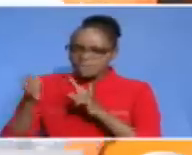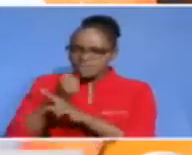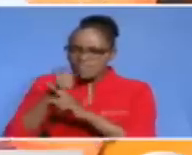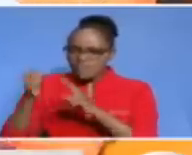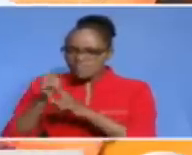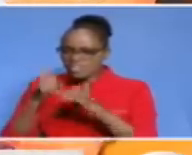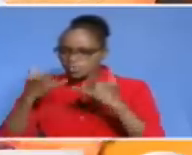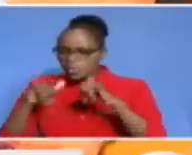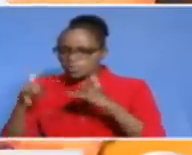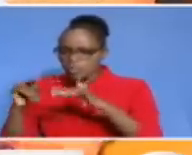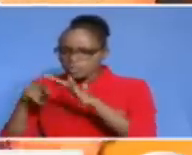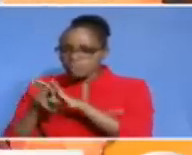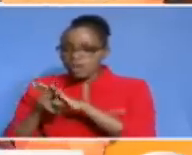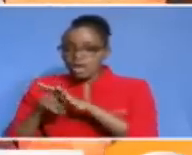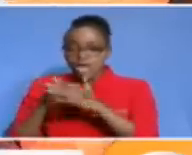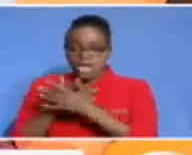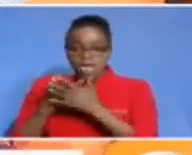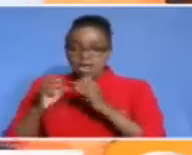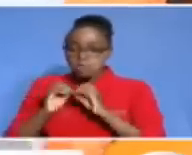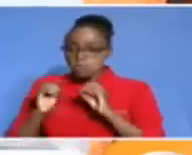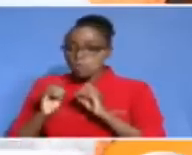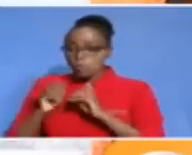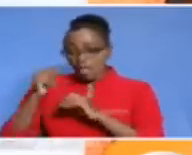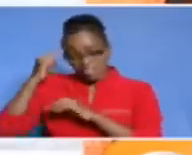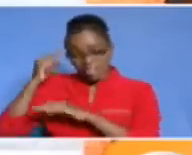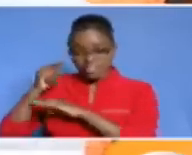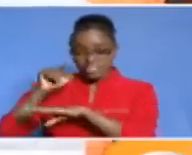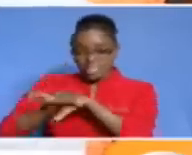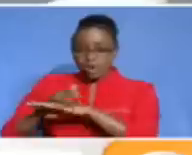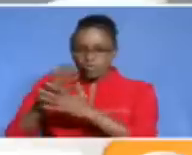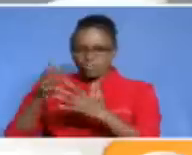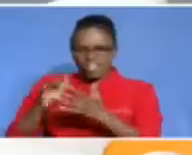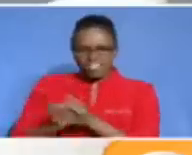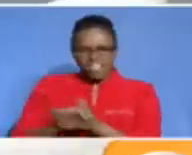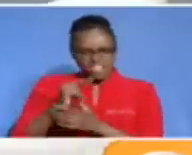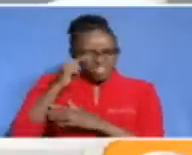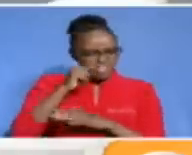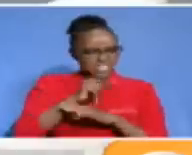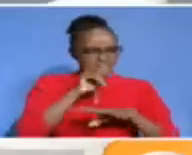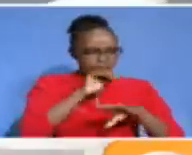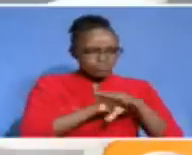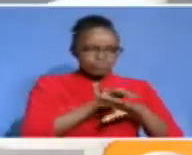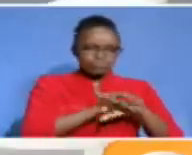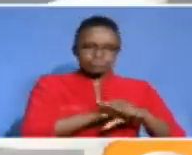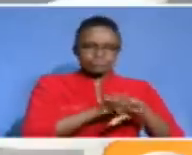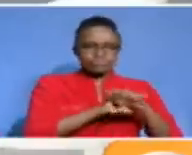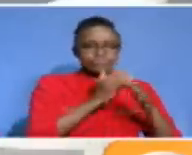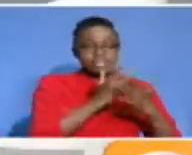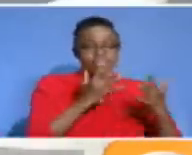airtime, none of them showed up, which I think was a good thing. I think it was a very good thing because